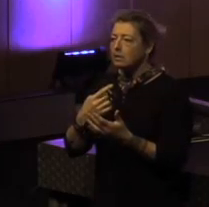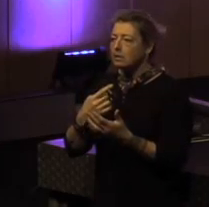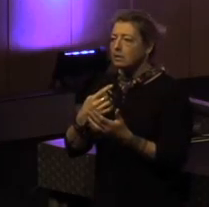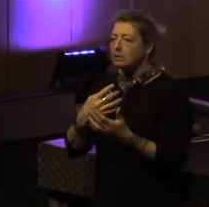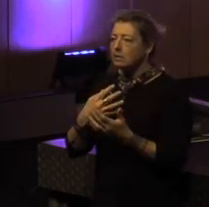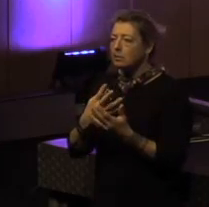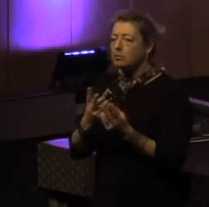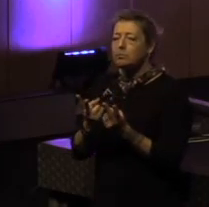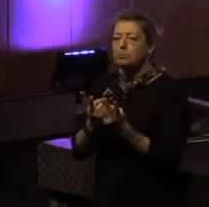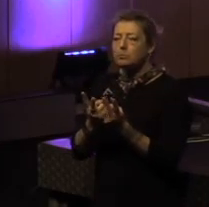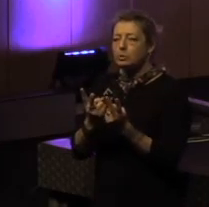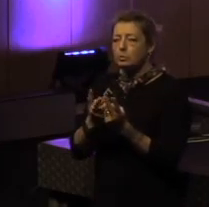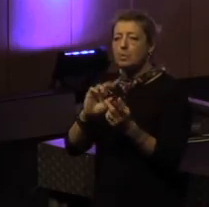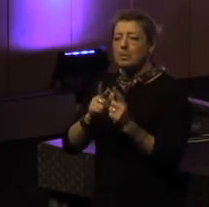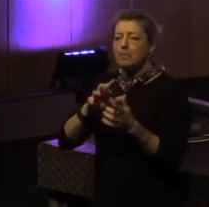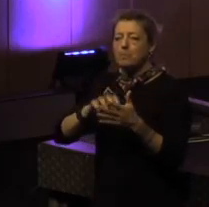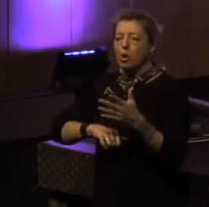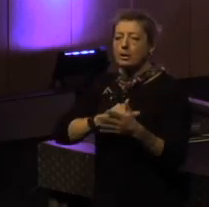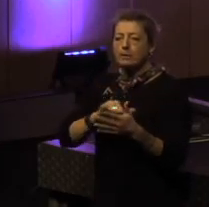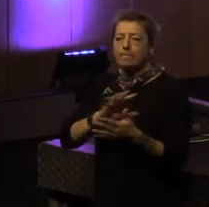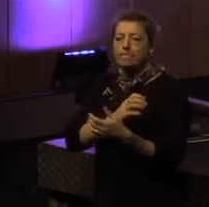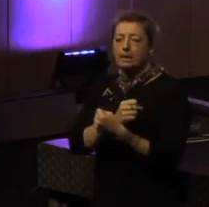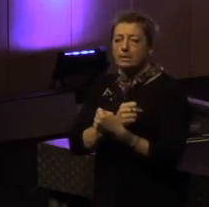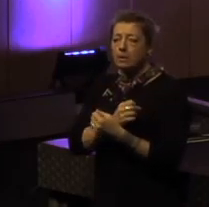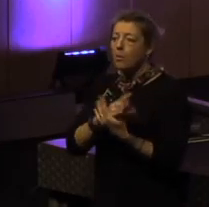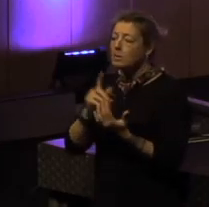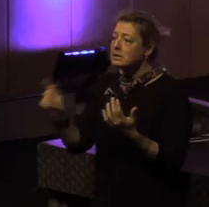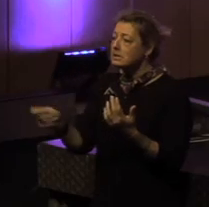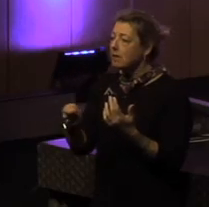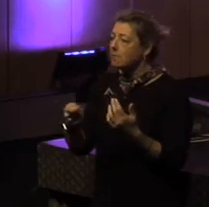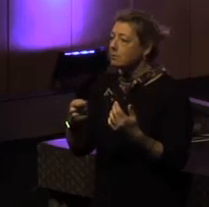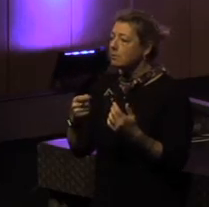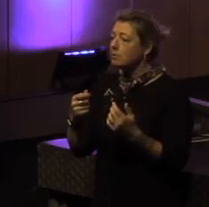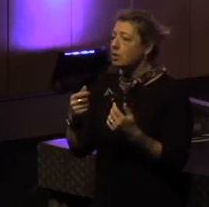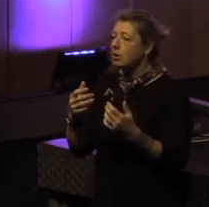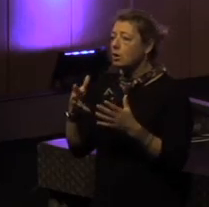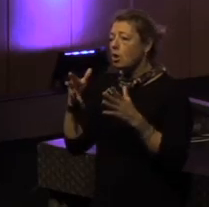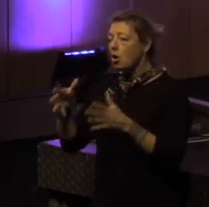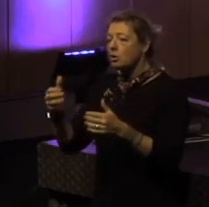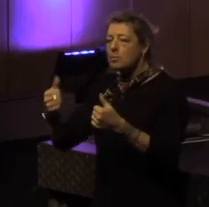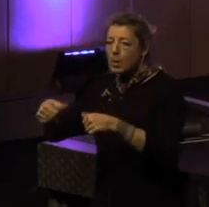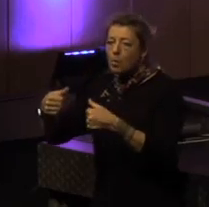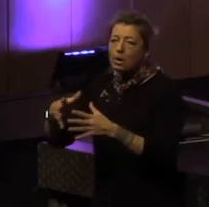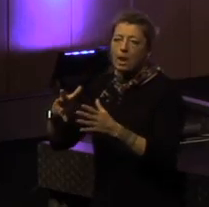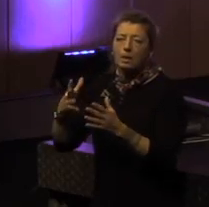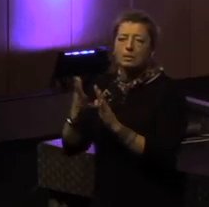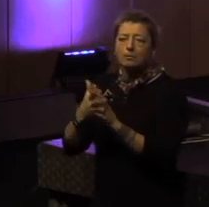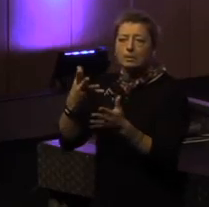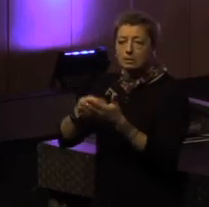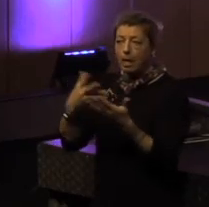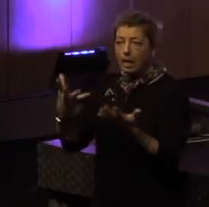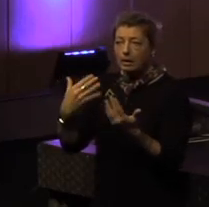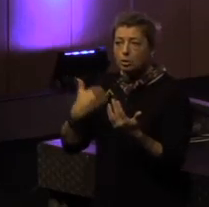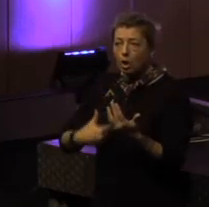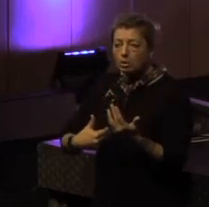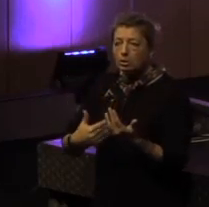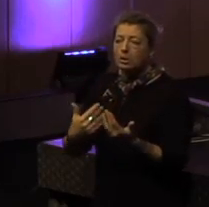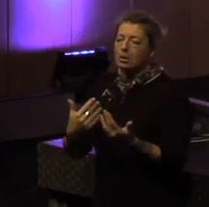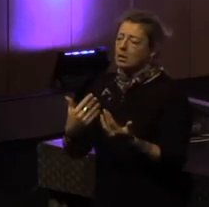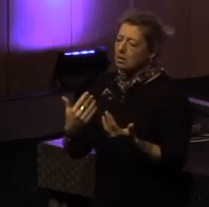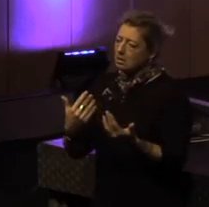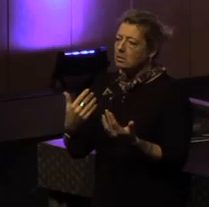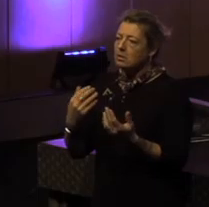As a Black woman in the United States, I live in a constant state of emergency. So, Steve Stenger, when you declare a